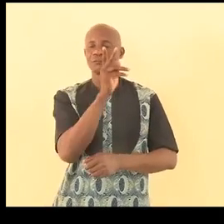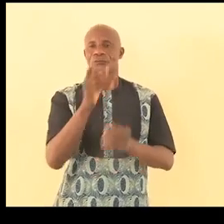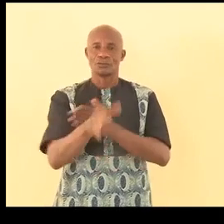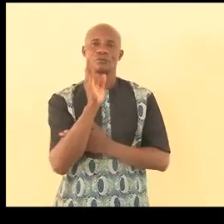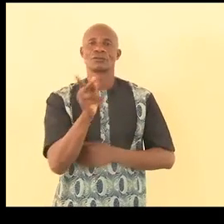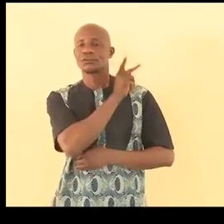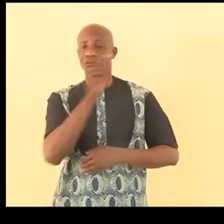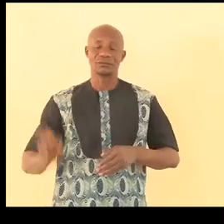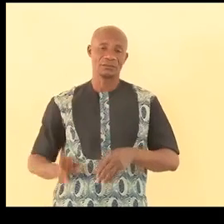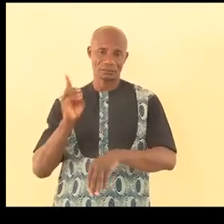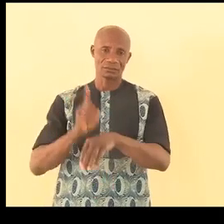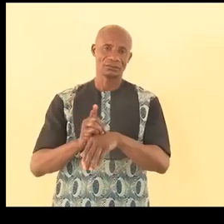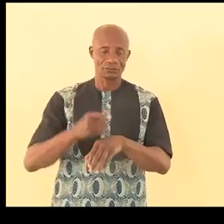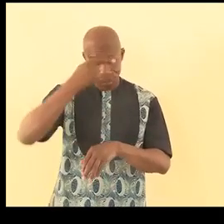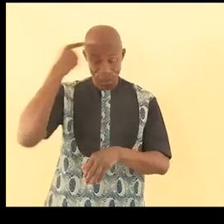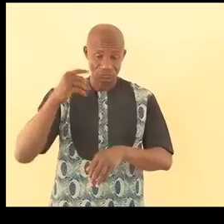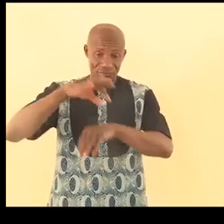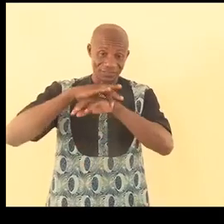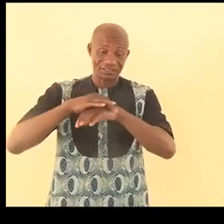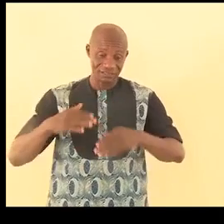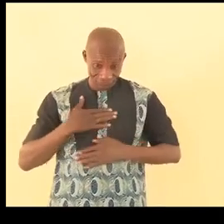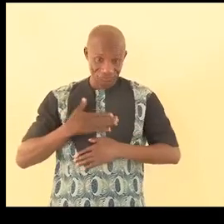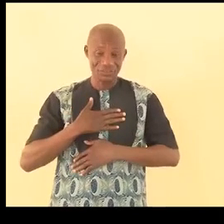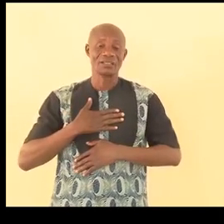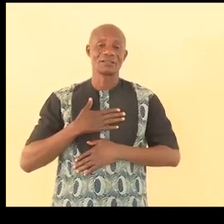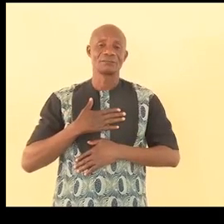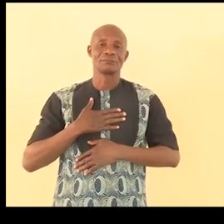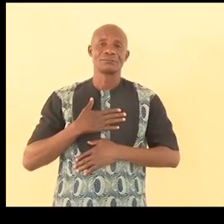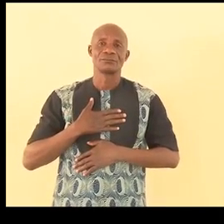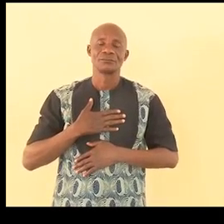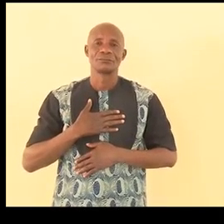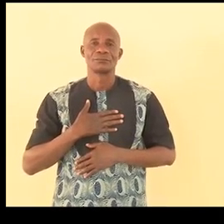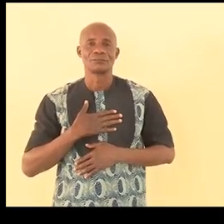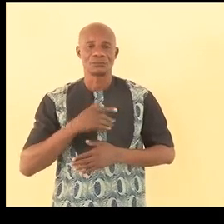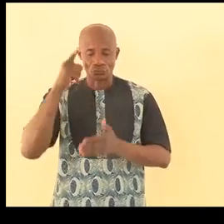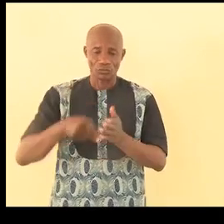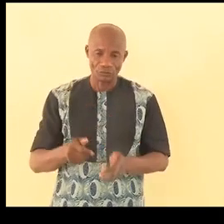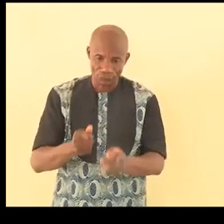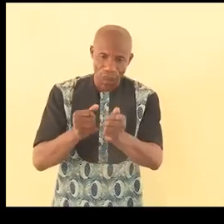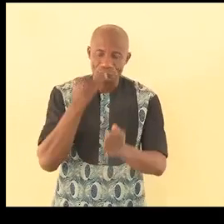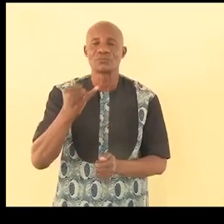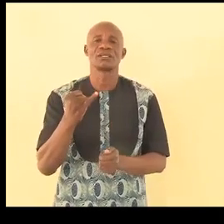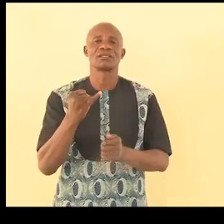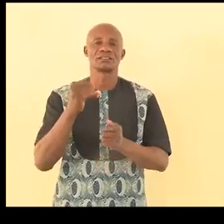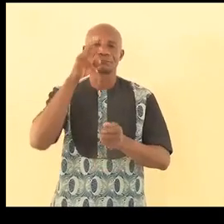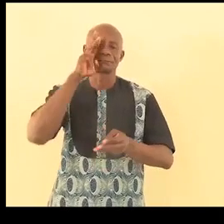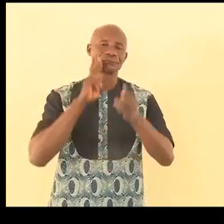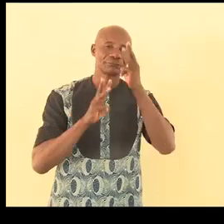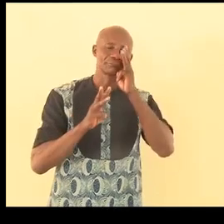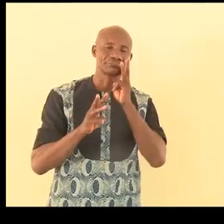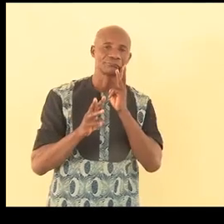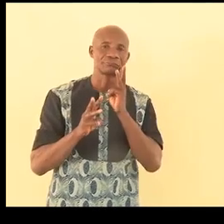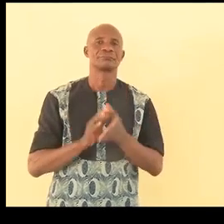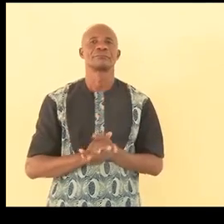God's kingdom on account of our earthly joy and pleasure, what follows is mourning.